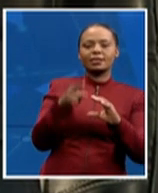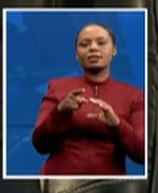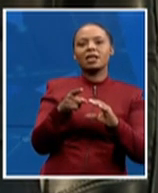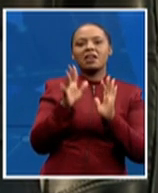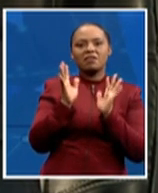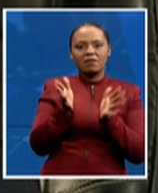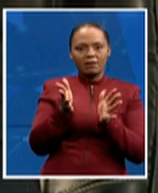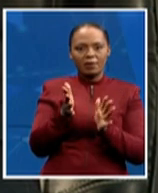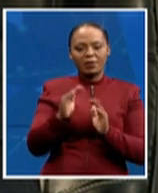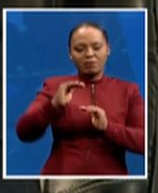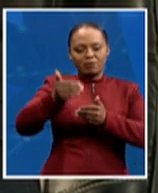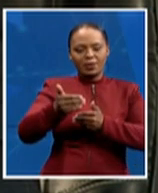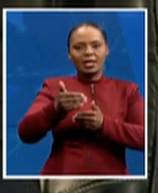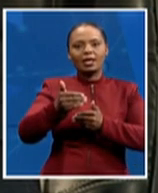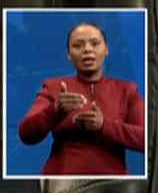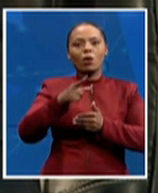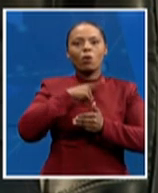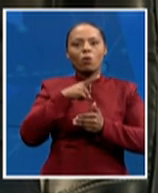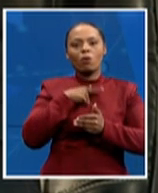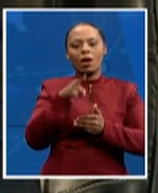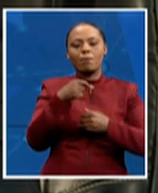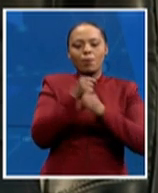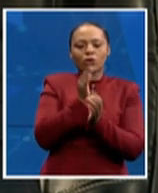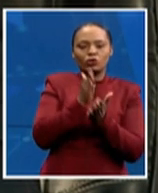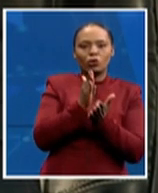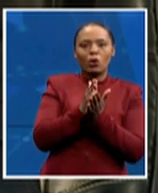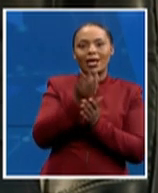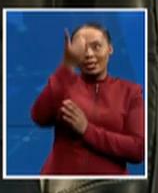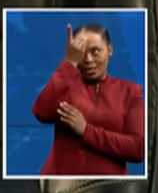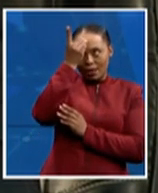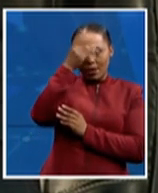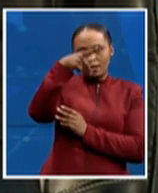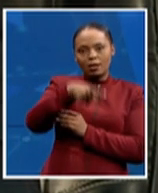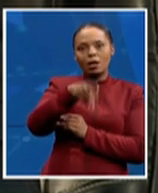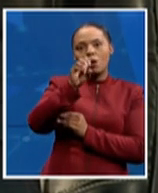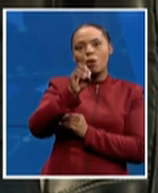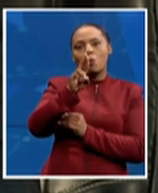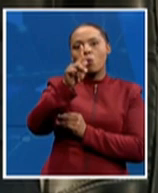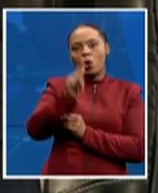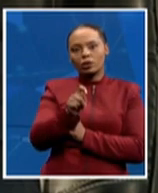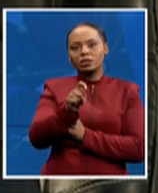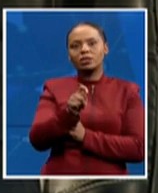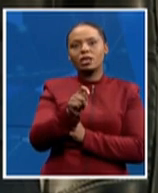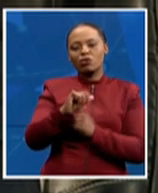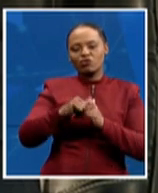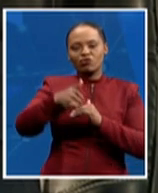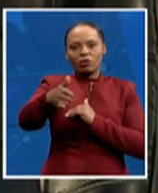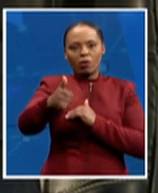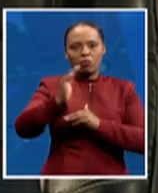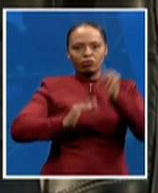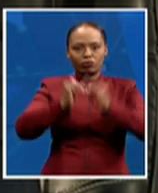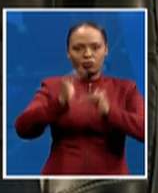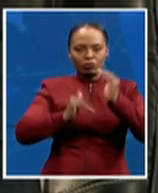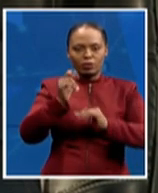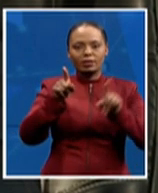ensuring that Durban port is expanded, reduction of congestion, and increasing capacity of the port.